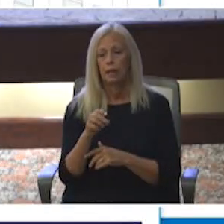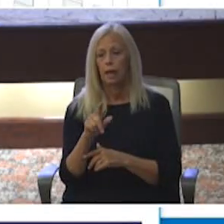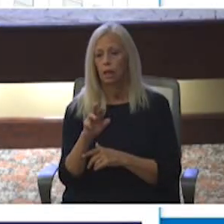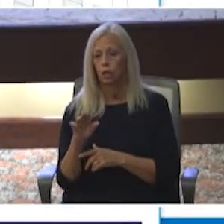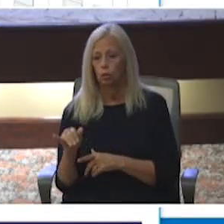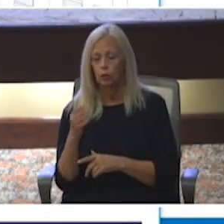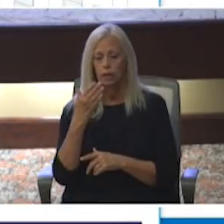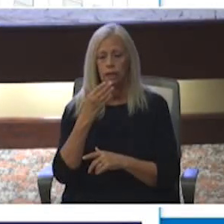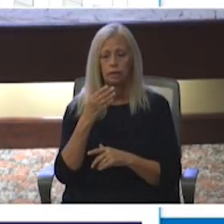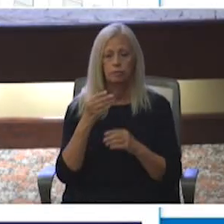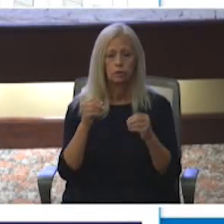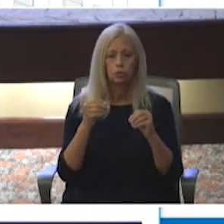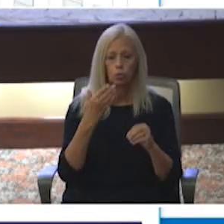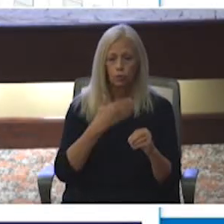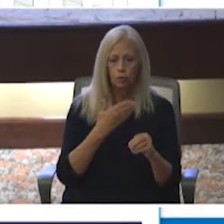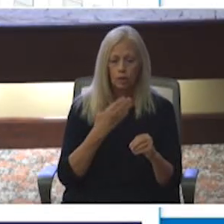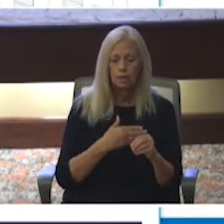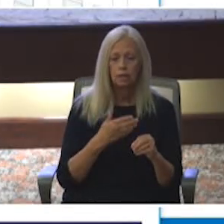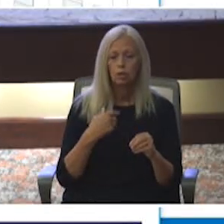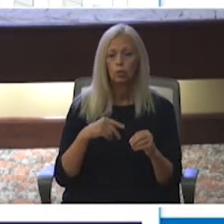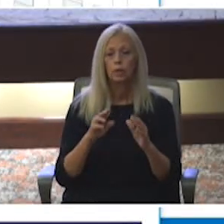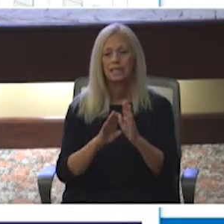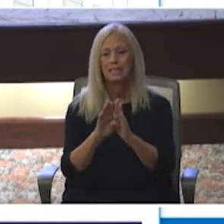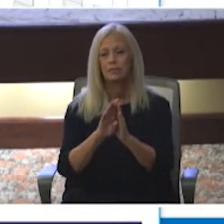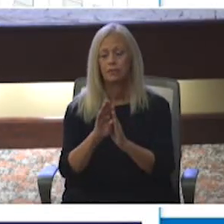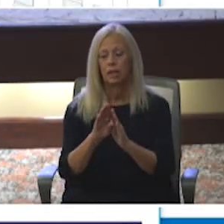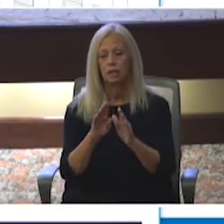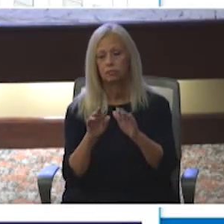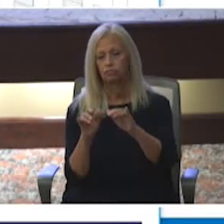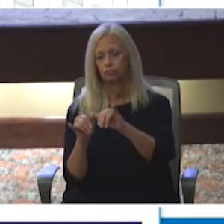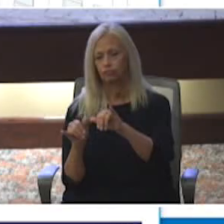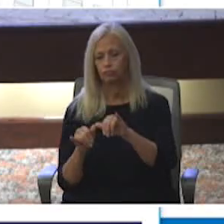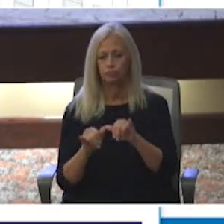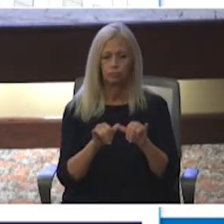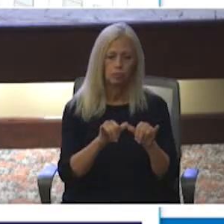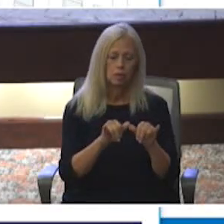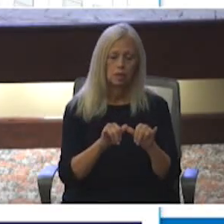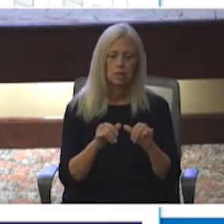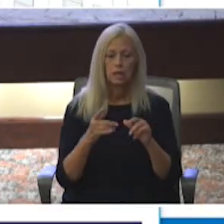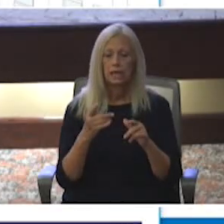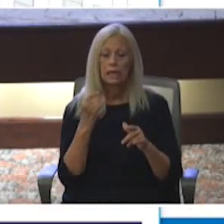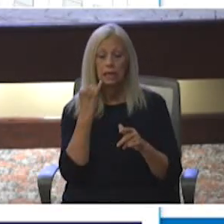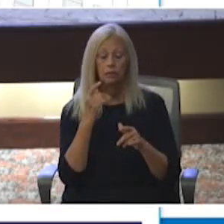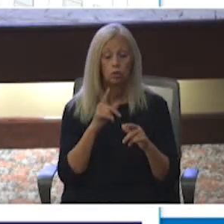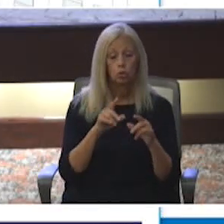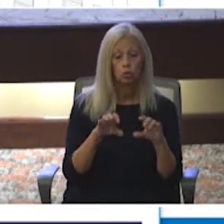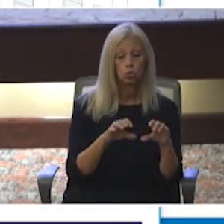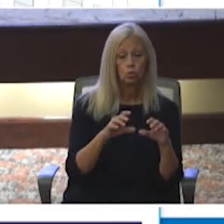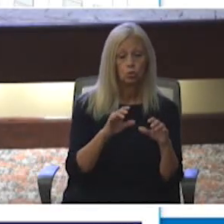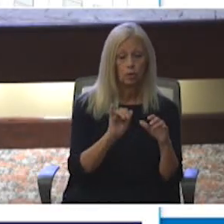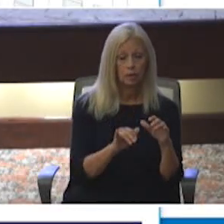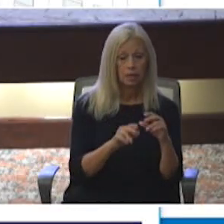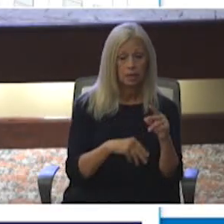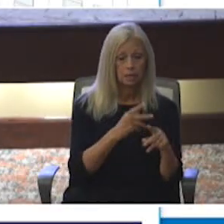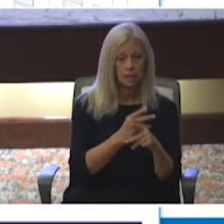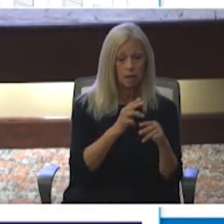storefront frontage. So again, we're developing the dimensional standards to say, if you're going to do this type of building, here's what it's got to look like. Here's how